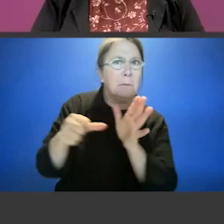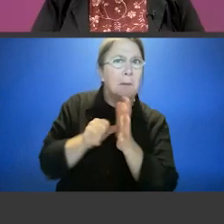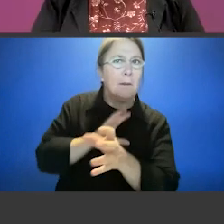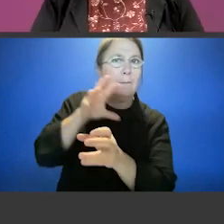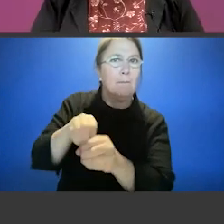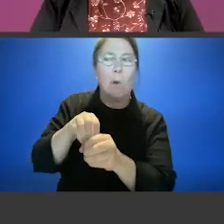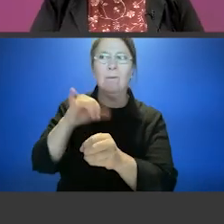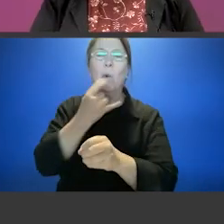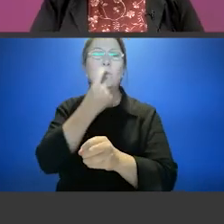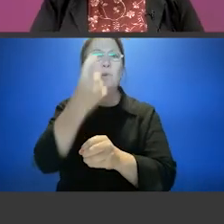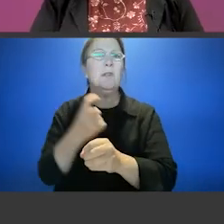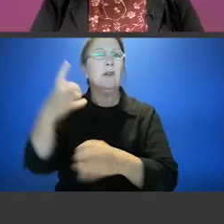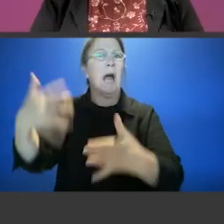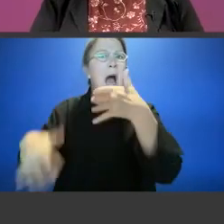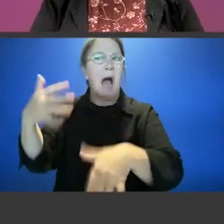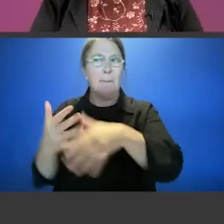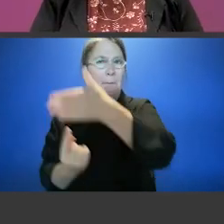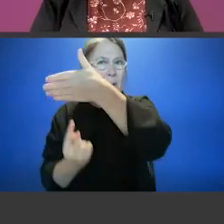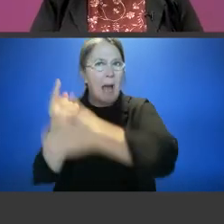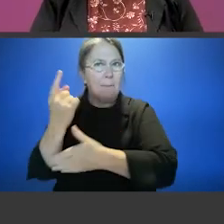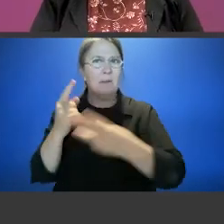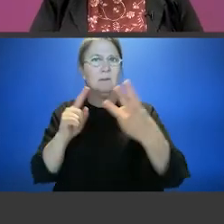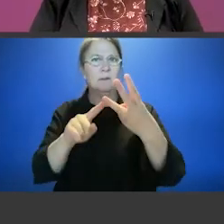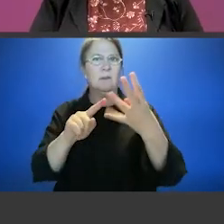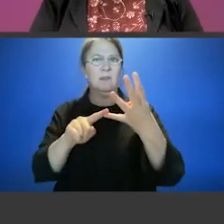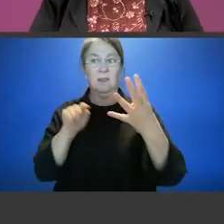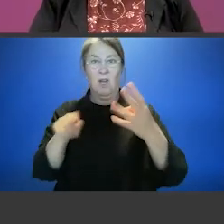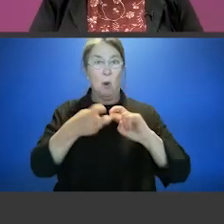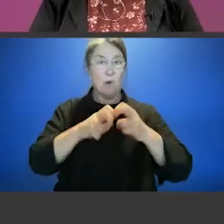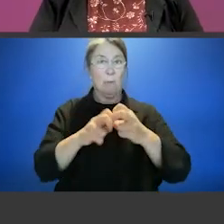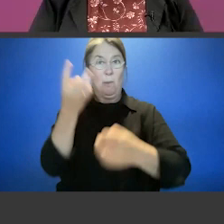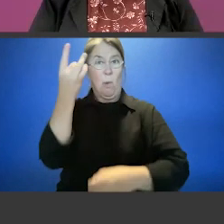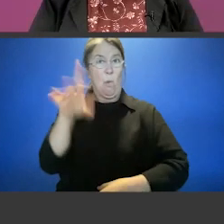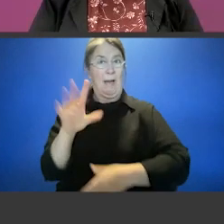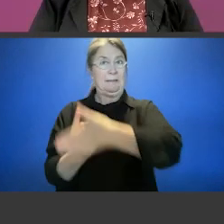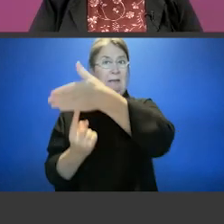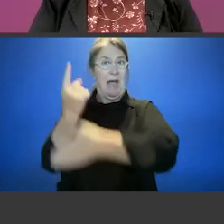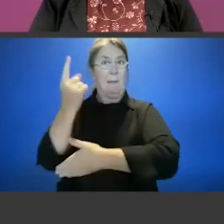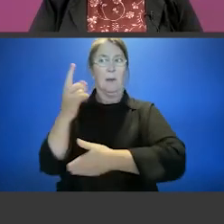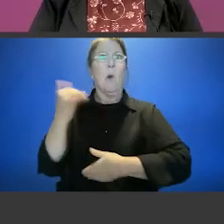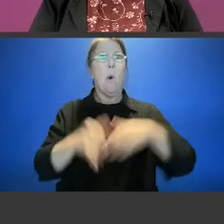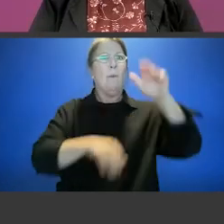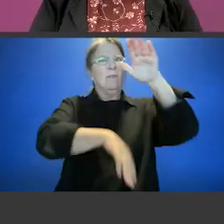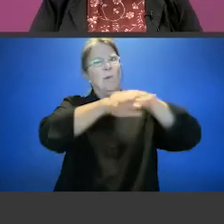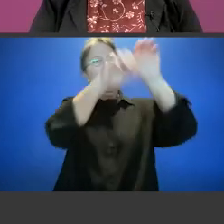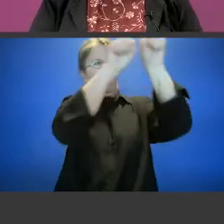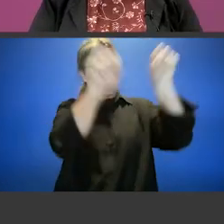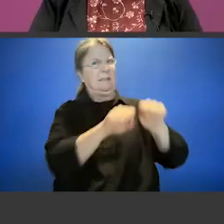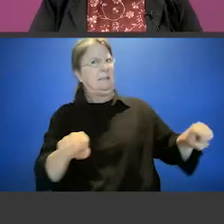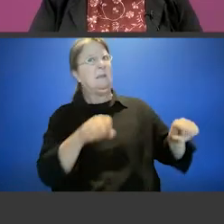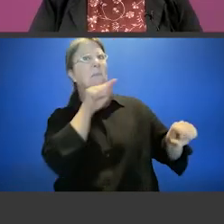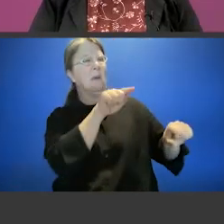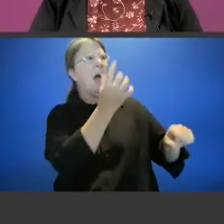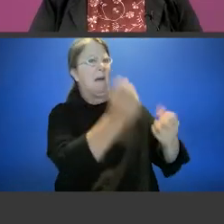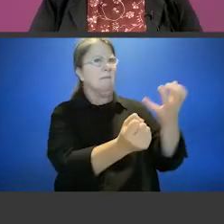issue systemic or a one-off? We also consider the level of culpability or fault,